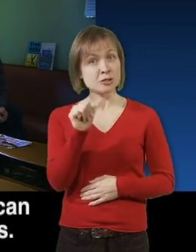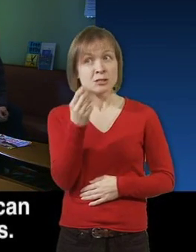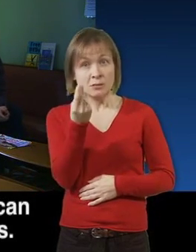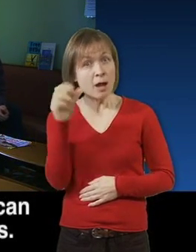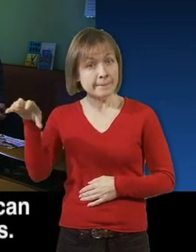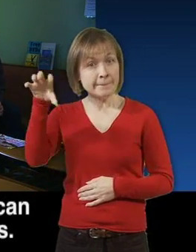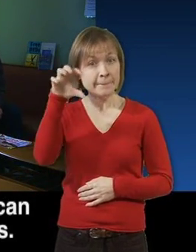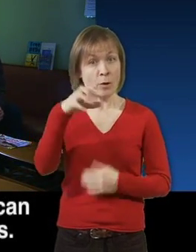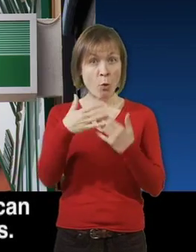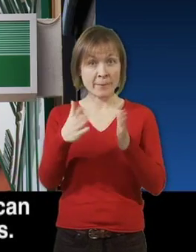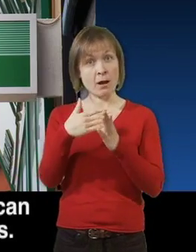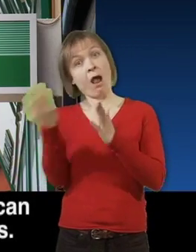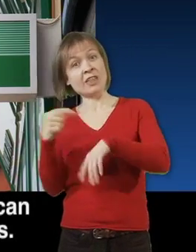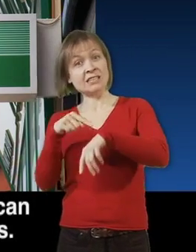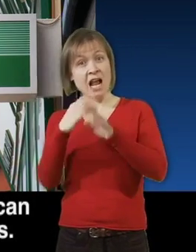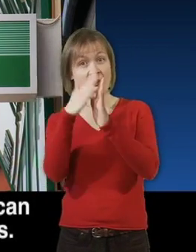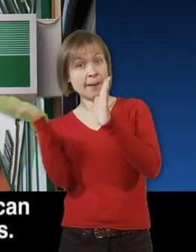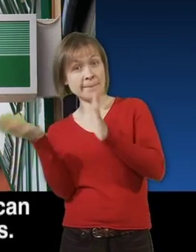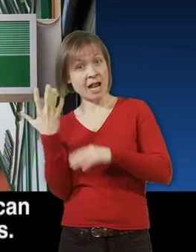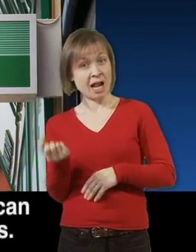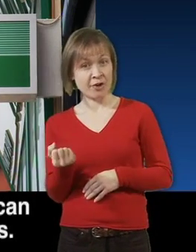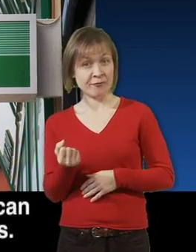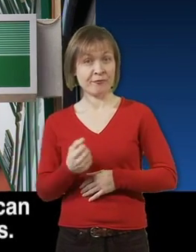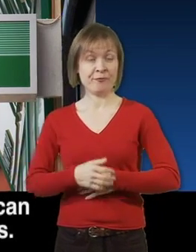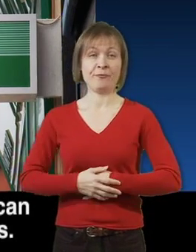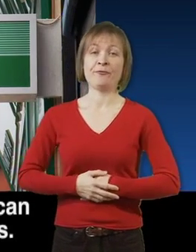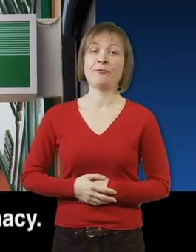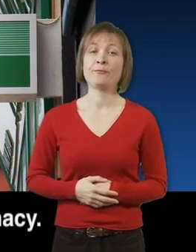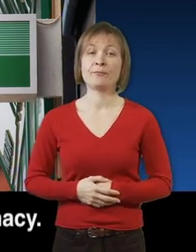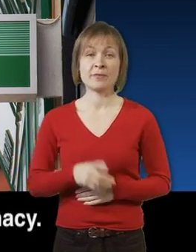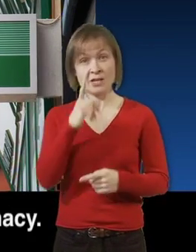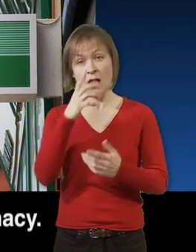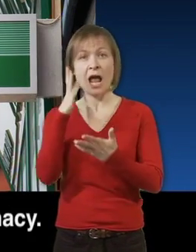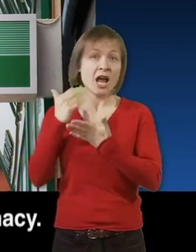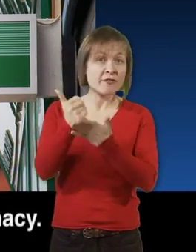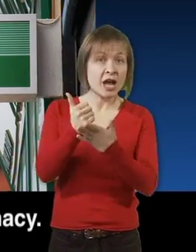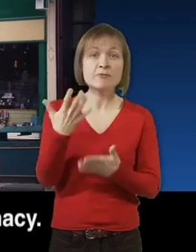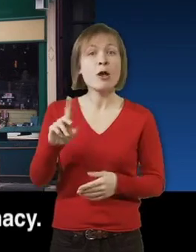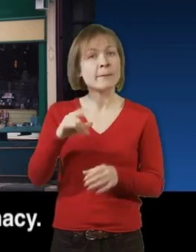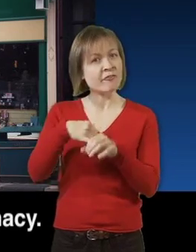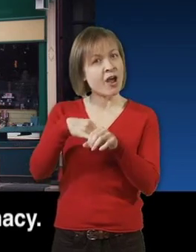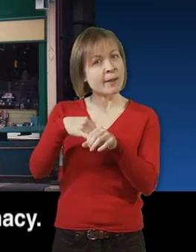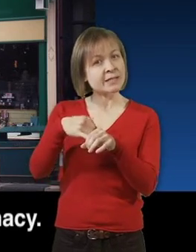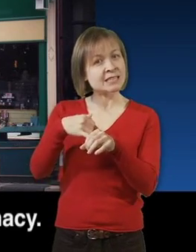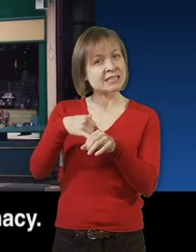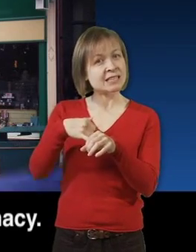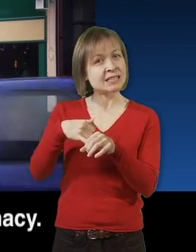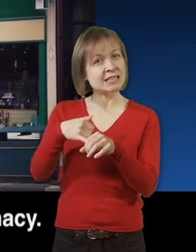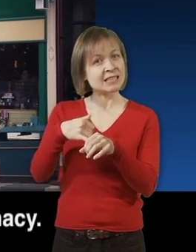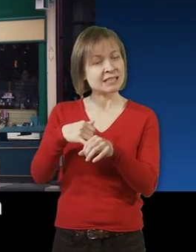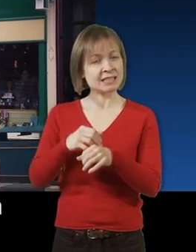But there are other places you can go that are open at other times. You can get advice from a pharmacy.